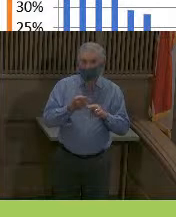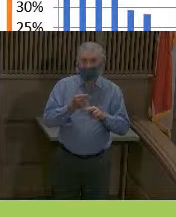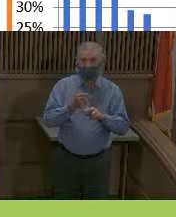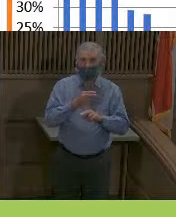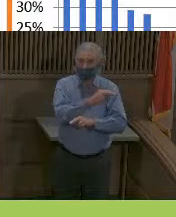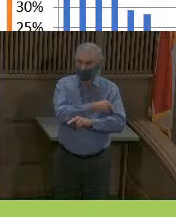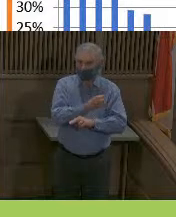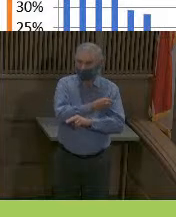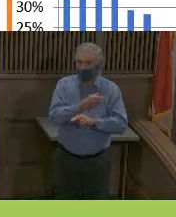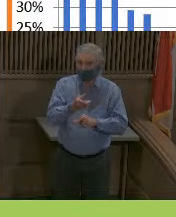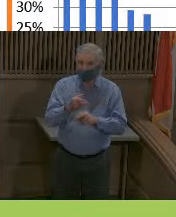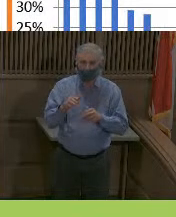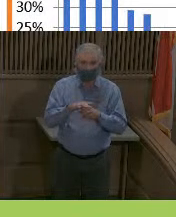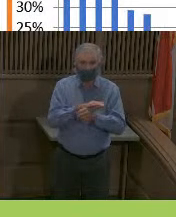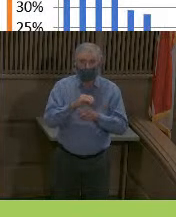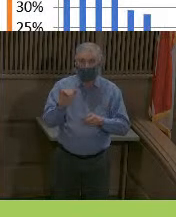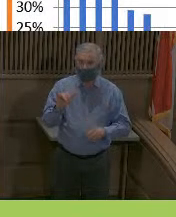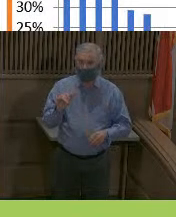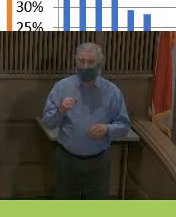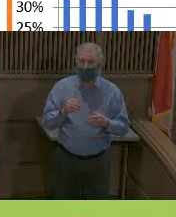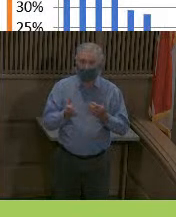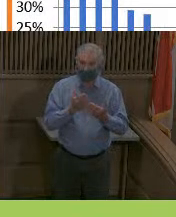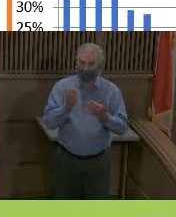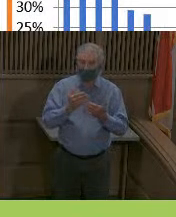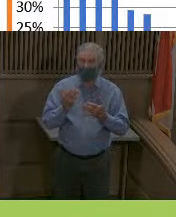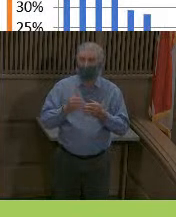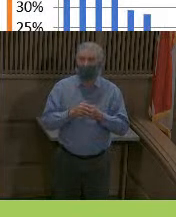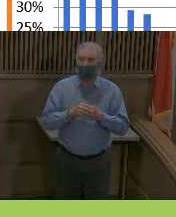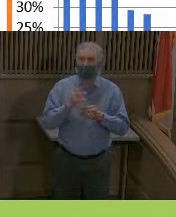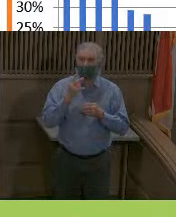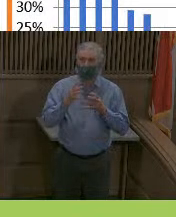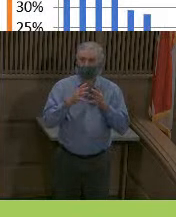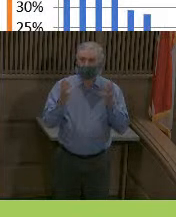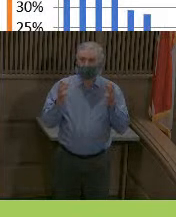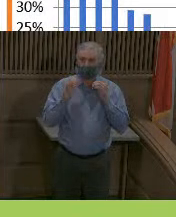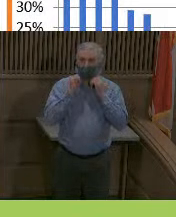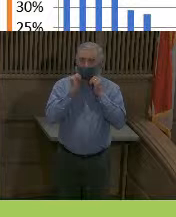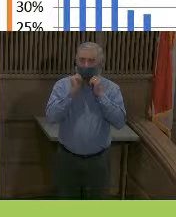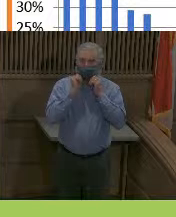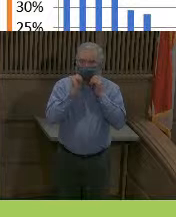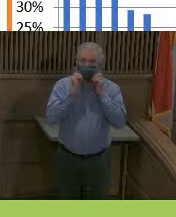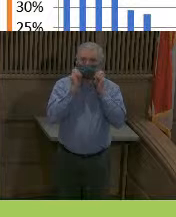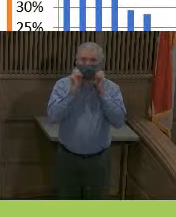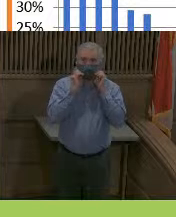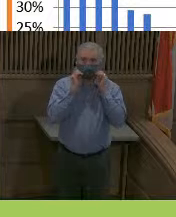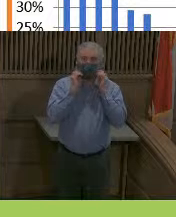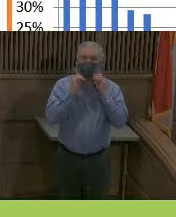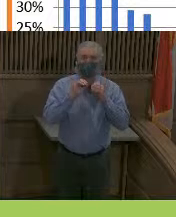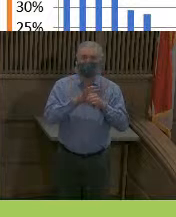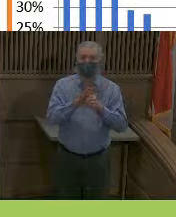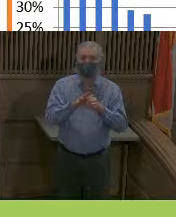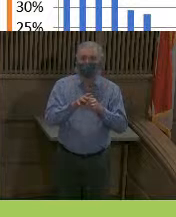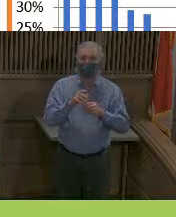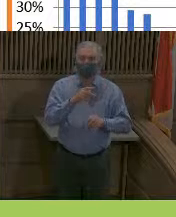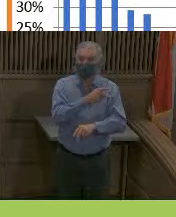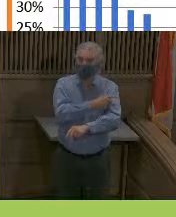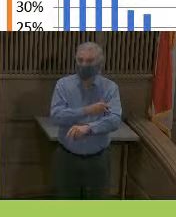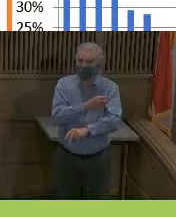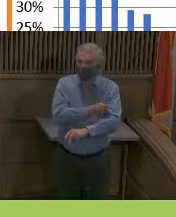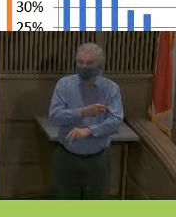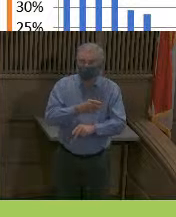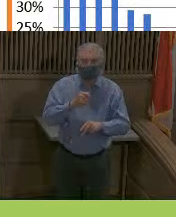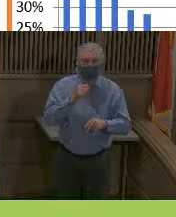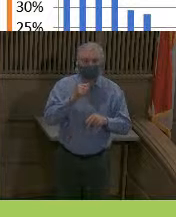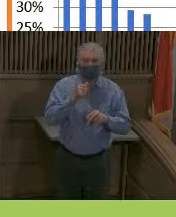nation. We're still seeing a tremendous amount of coronavirus patients that are not sick enough yet to be admitted to the hospital. So we're seeing them in the emergency